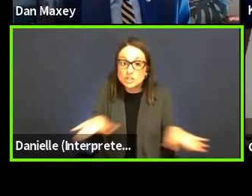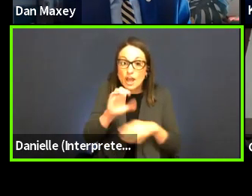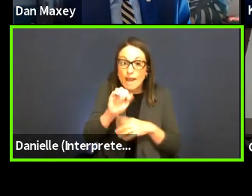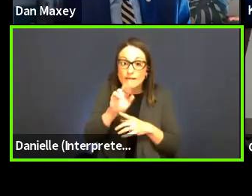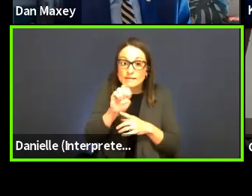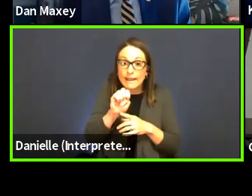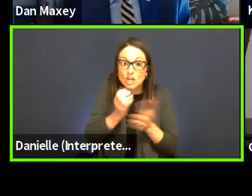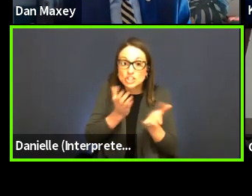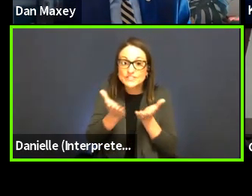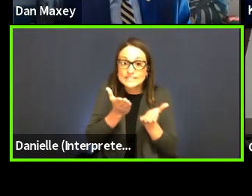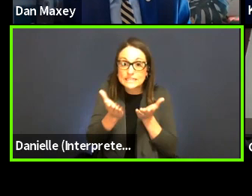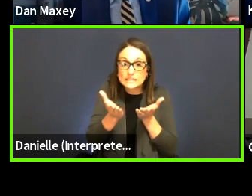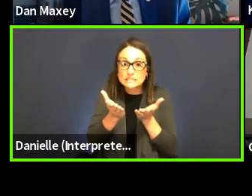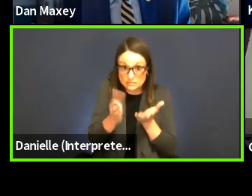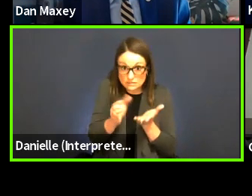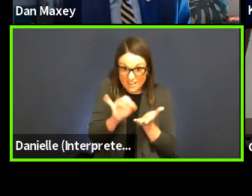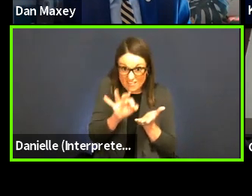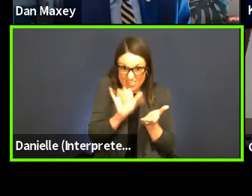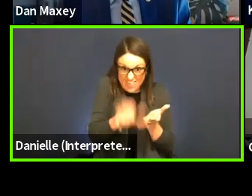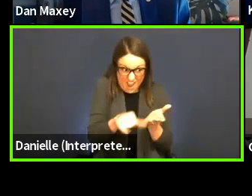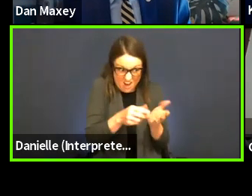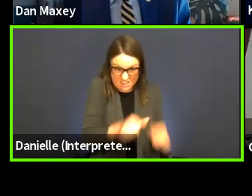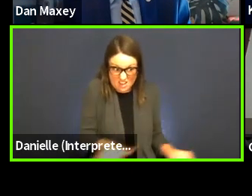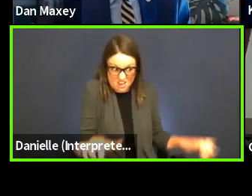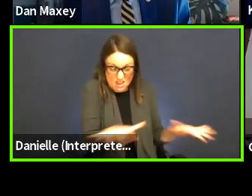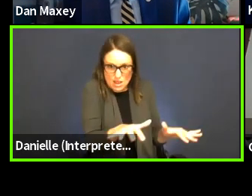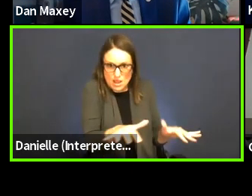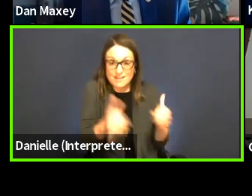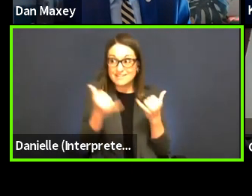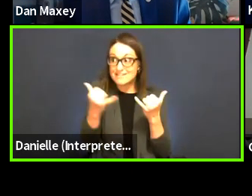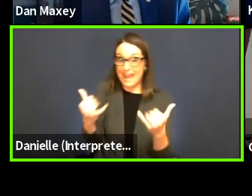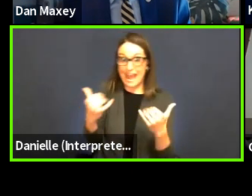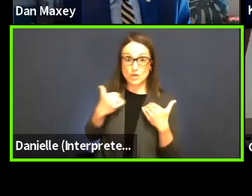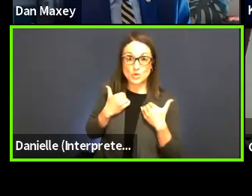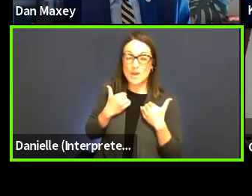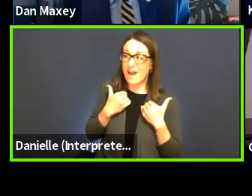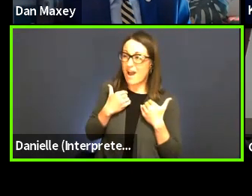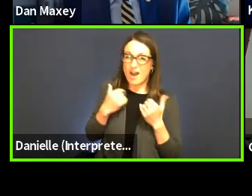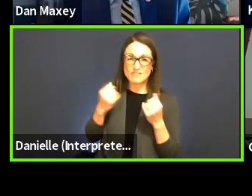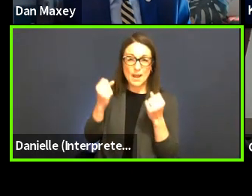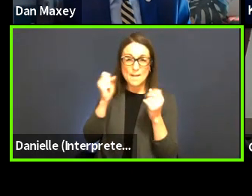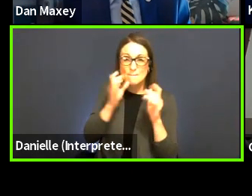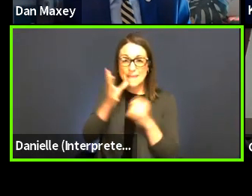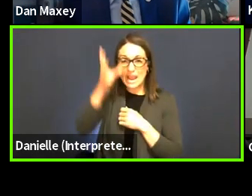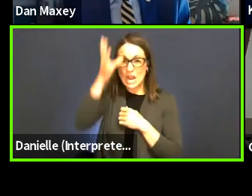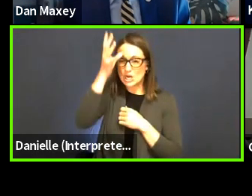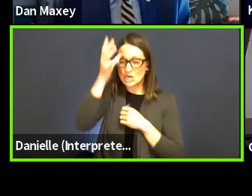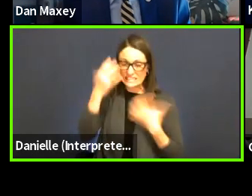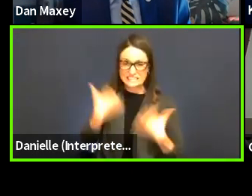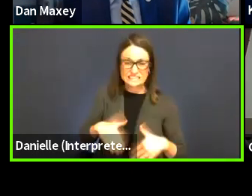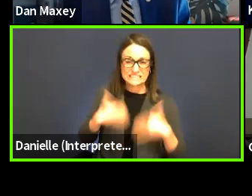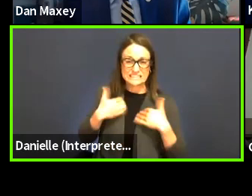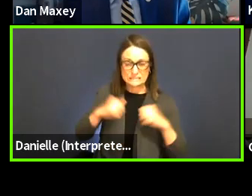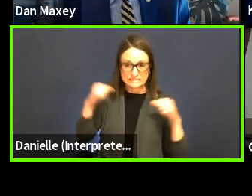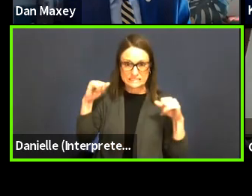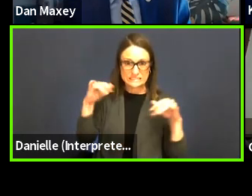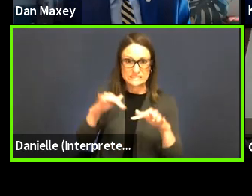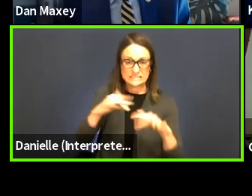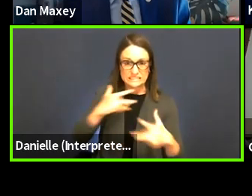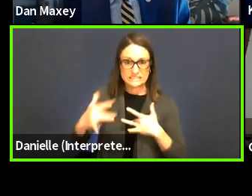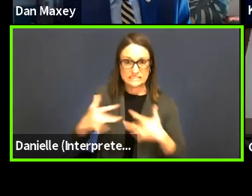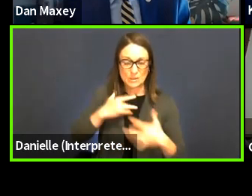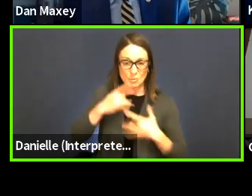campus, because all of a sudden you have hundreds of parents who are worried about what's happening with their young children.